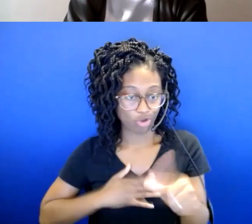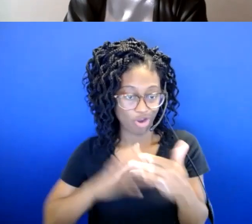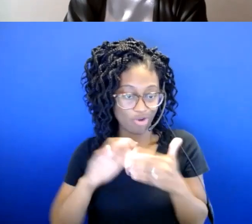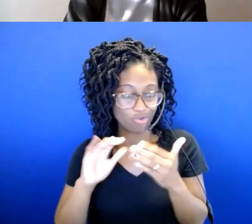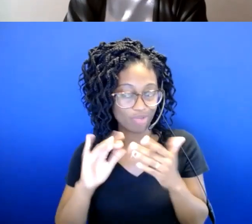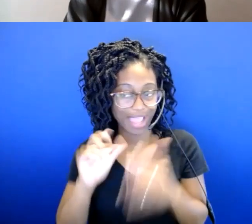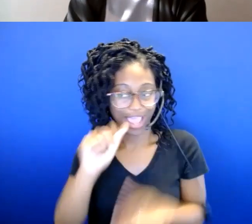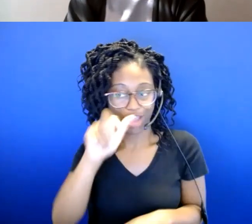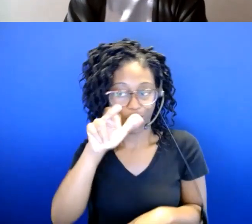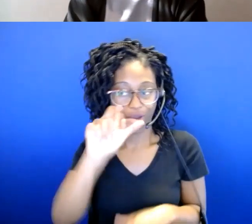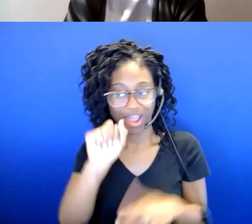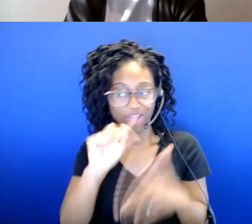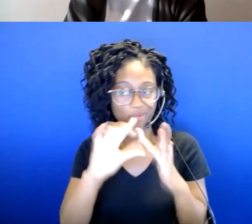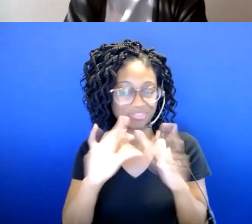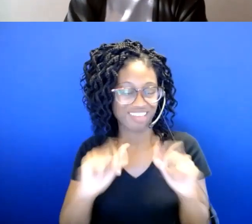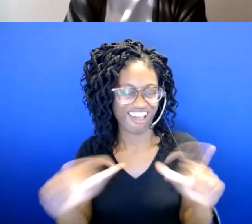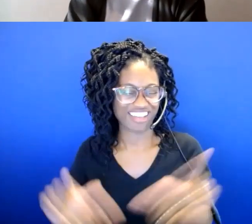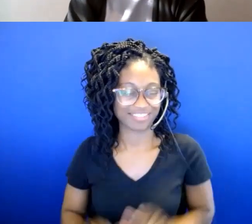And